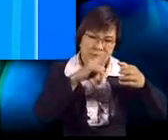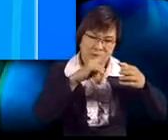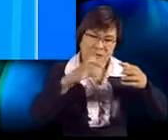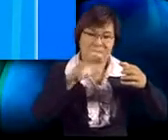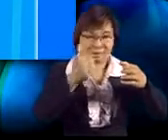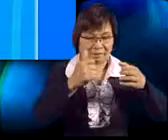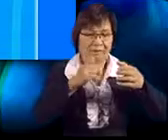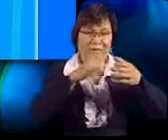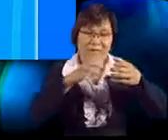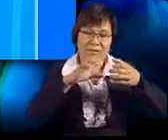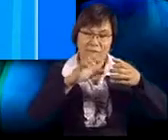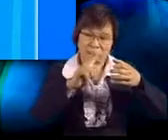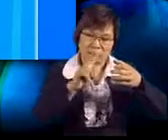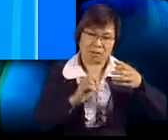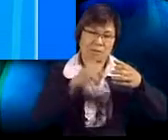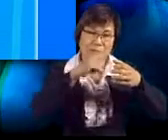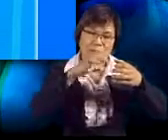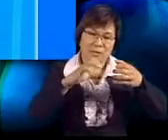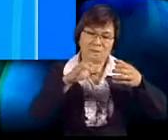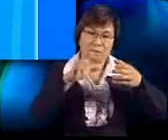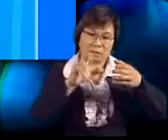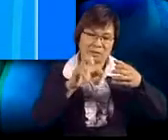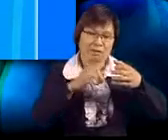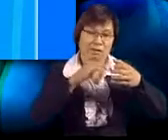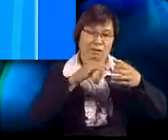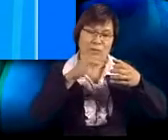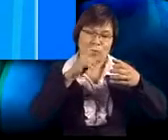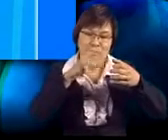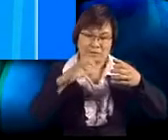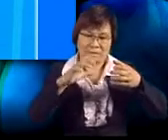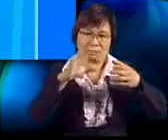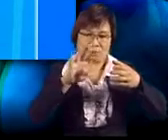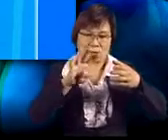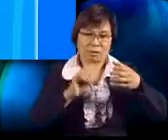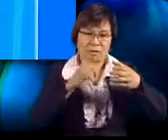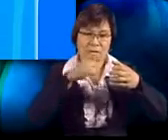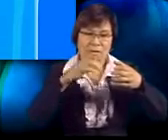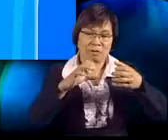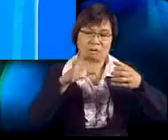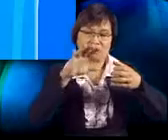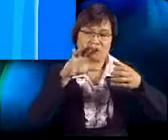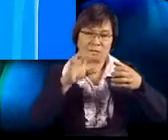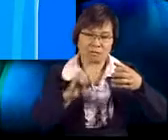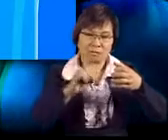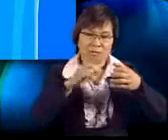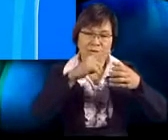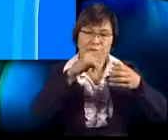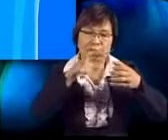110, 120, 130, 140,